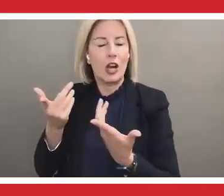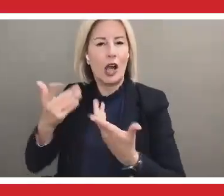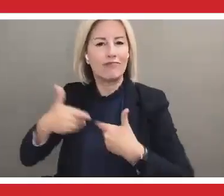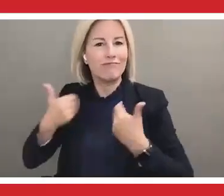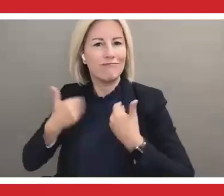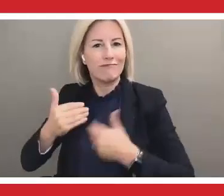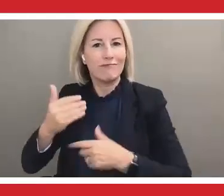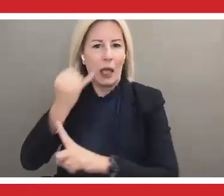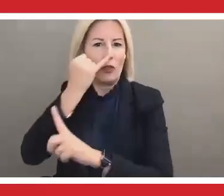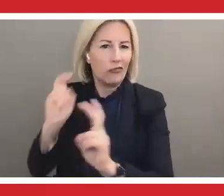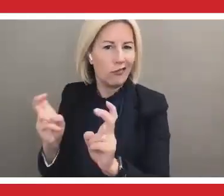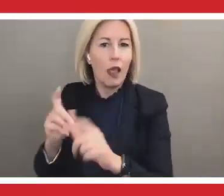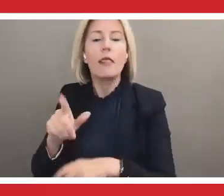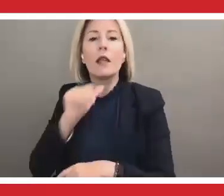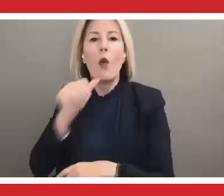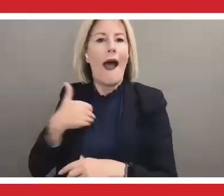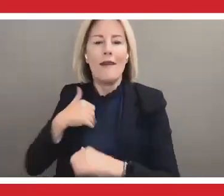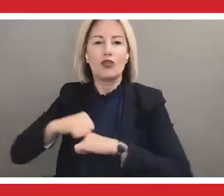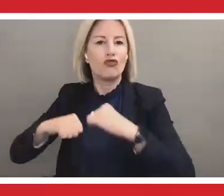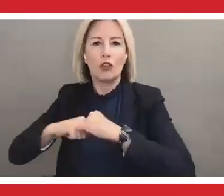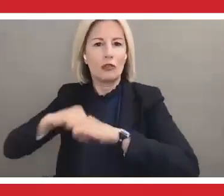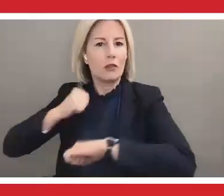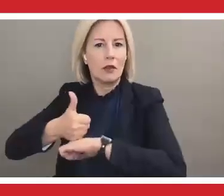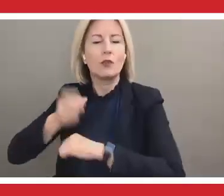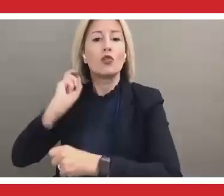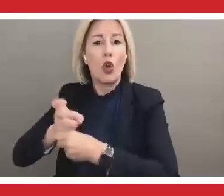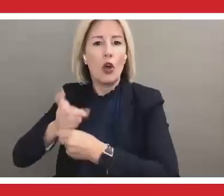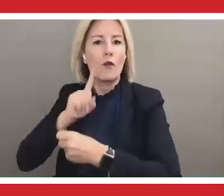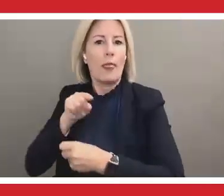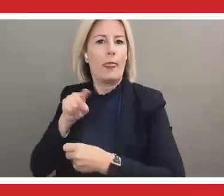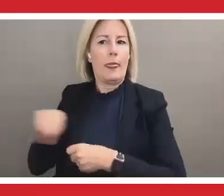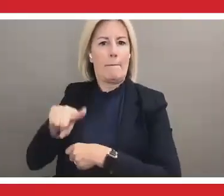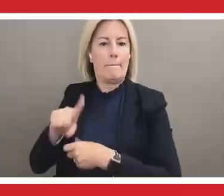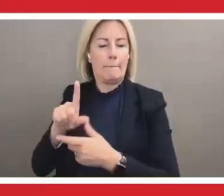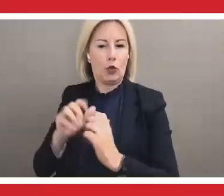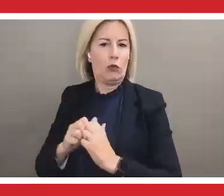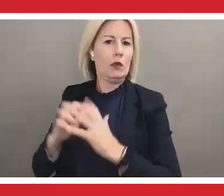any structure in place, and it is very difficult for them to create some